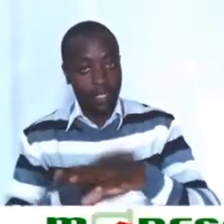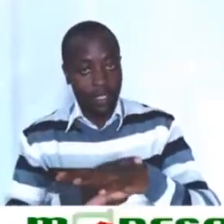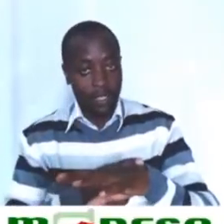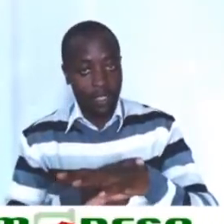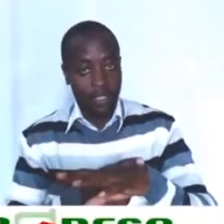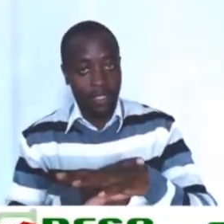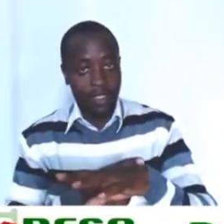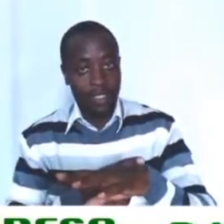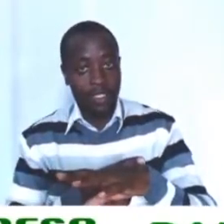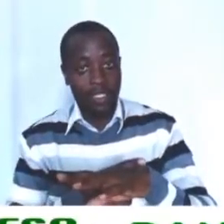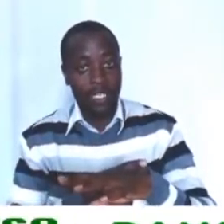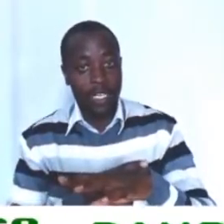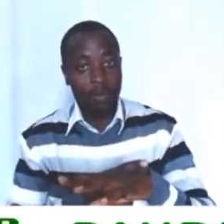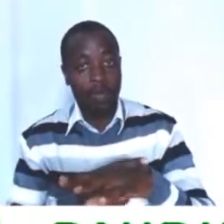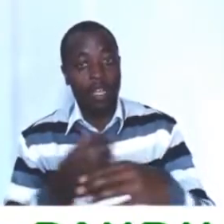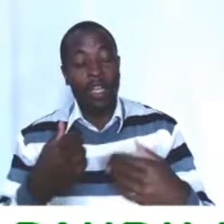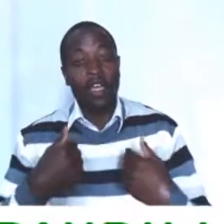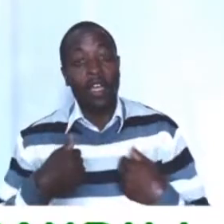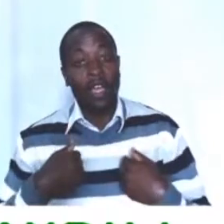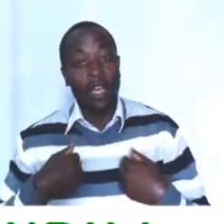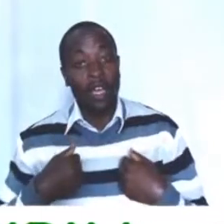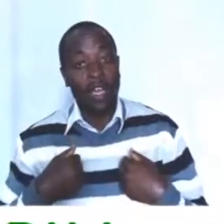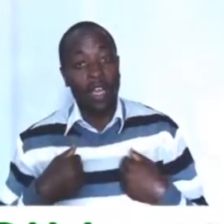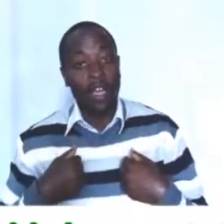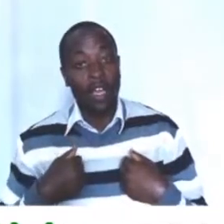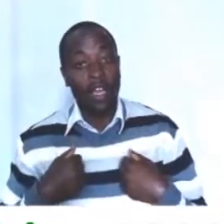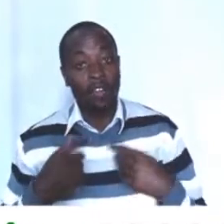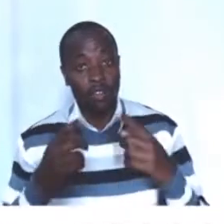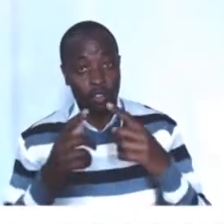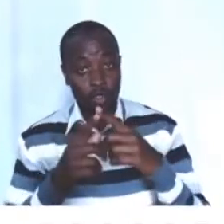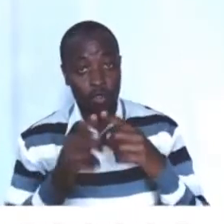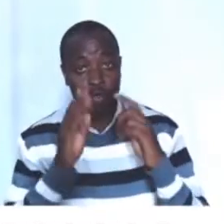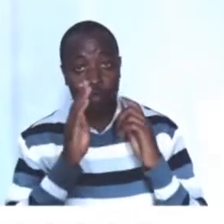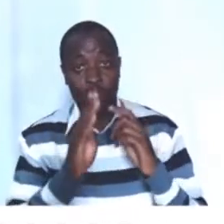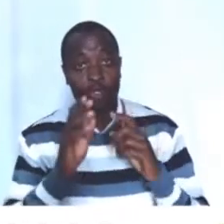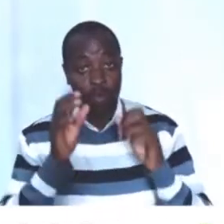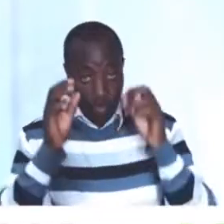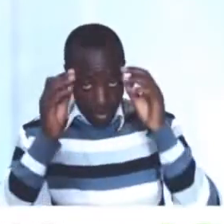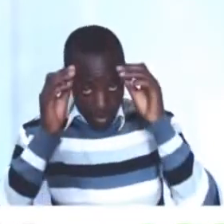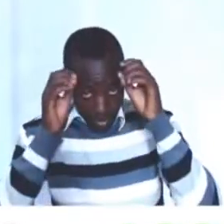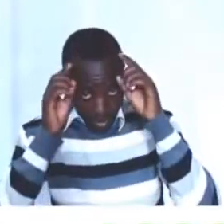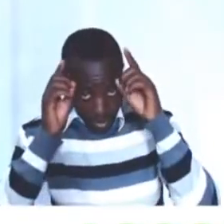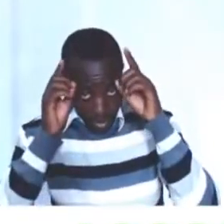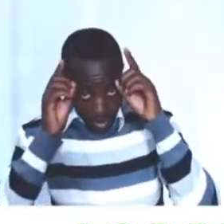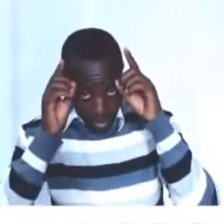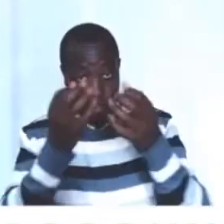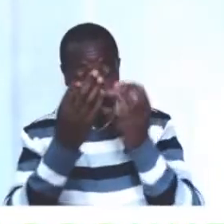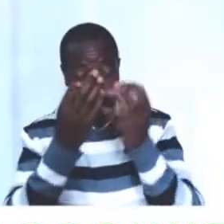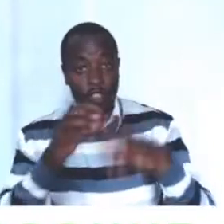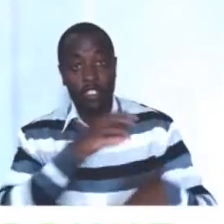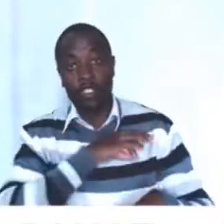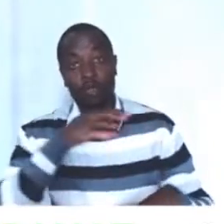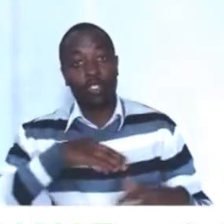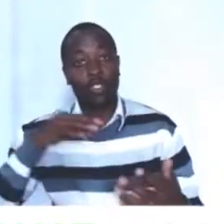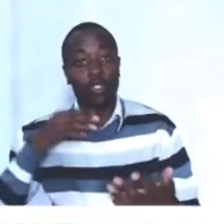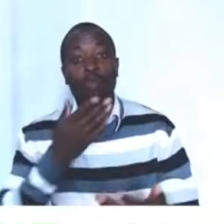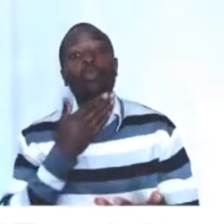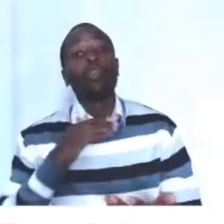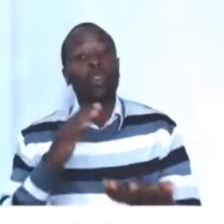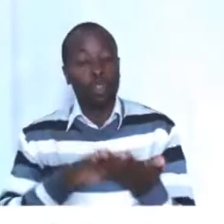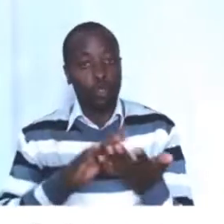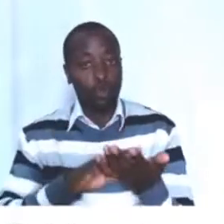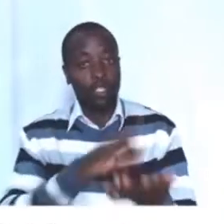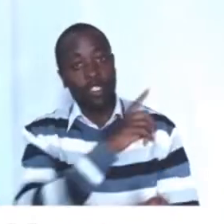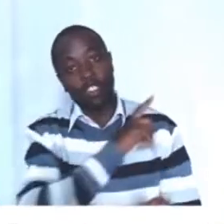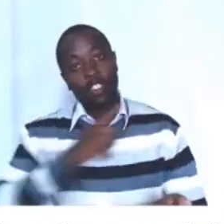respond directly to the decisions of our spirits. And we want to praise the Lord for